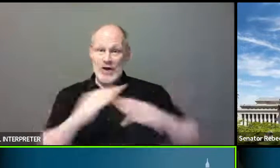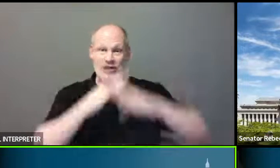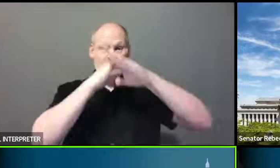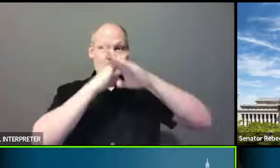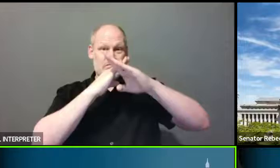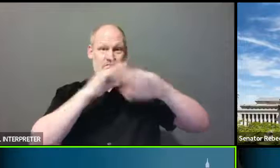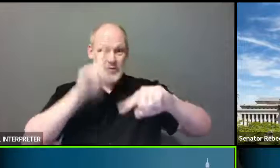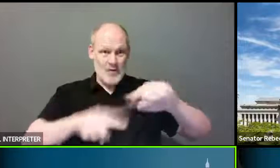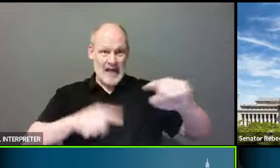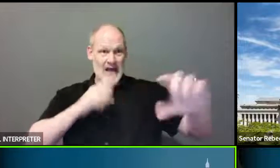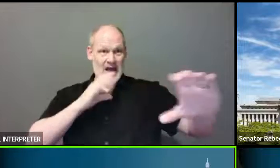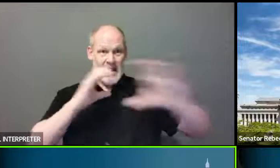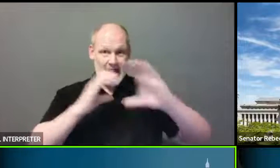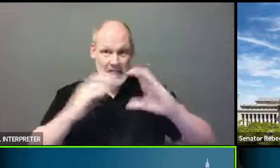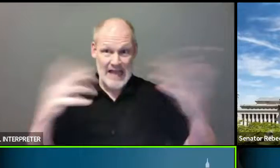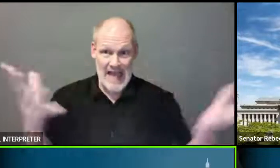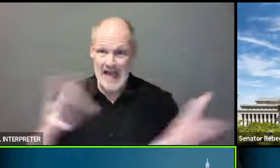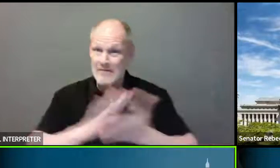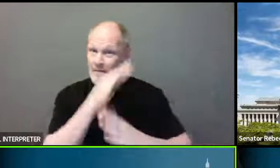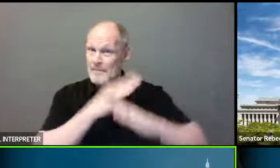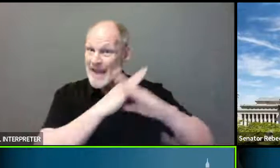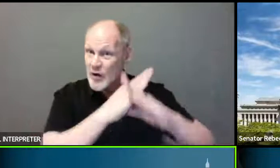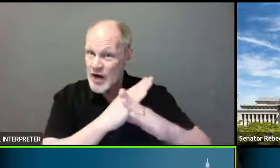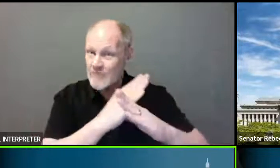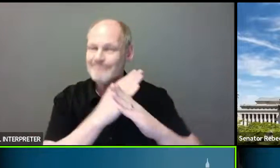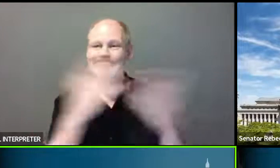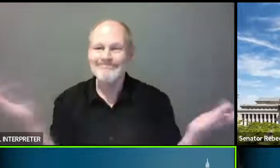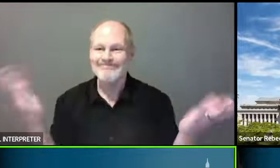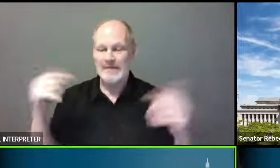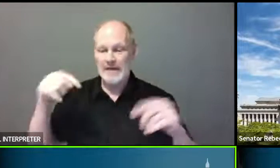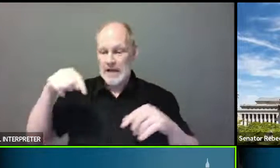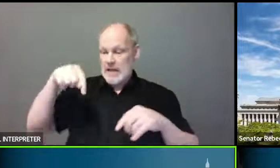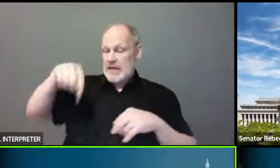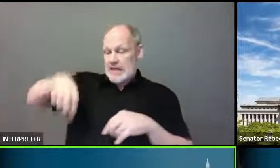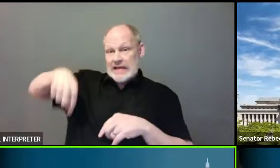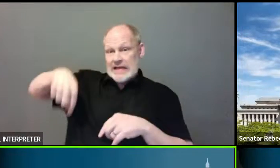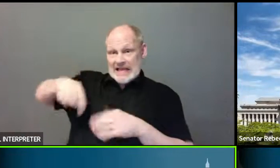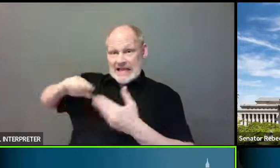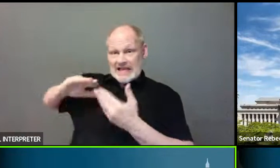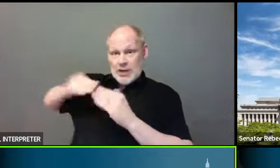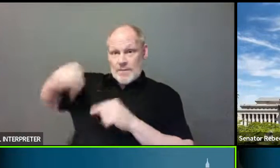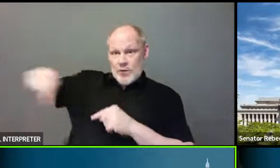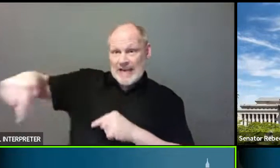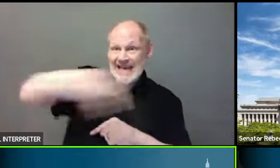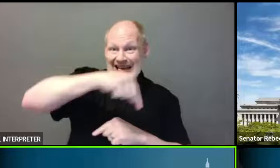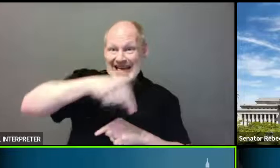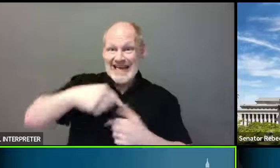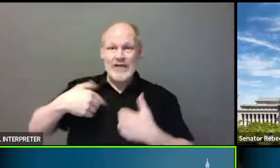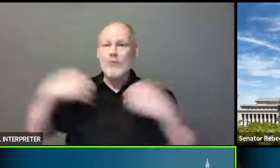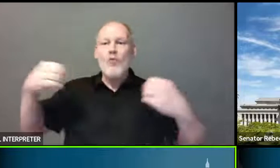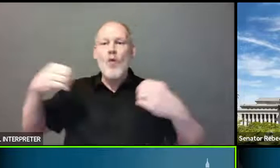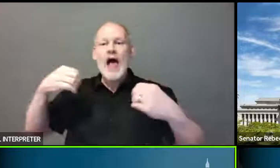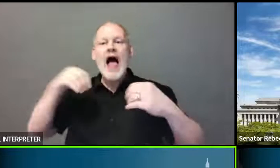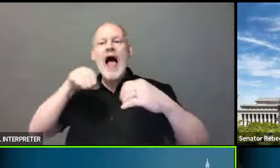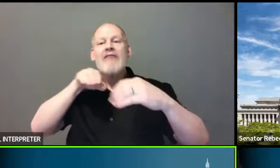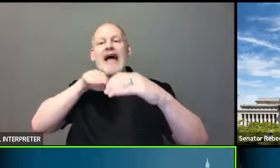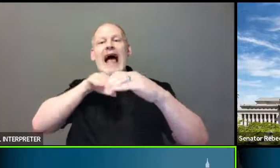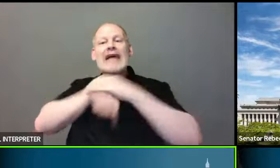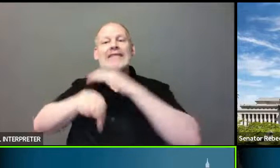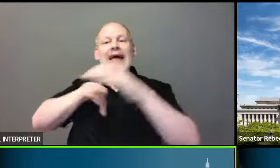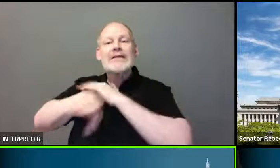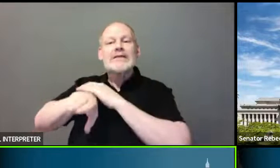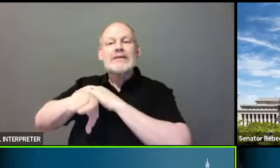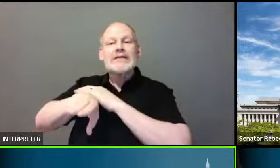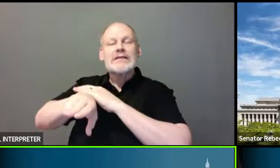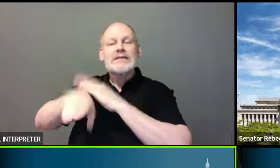those communities that did not get to share in the resources that were delivered by the federal government